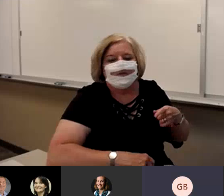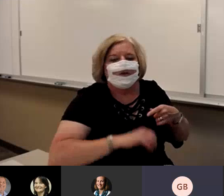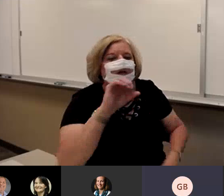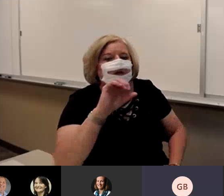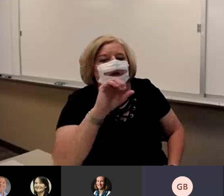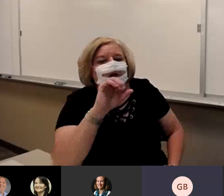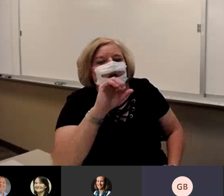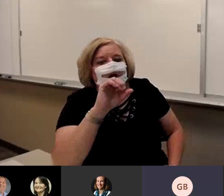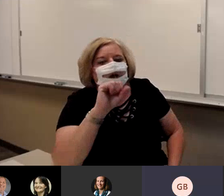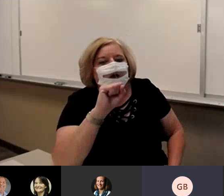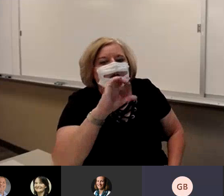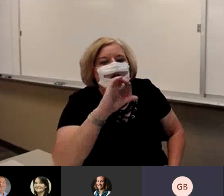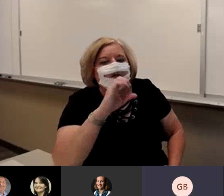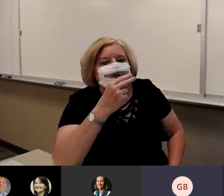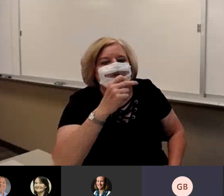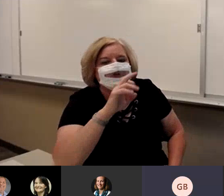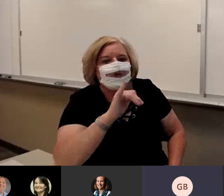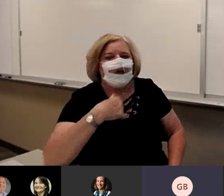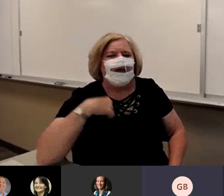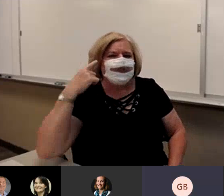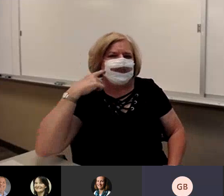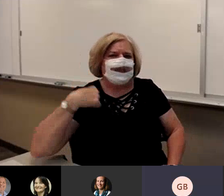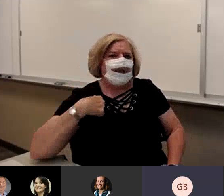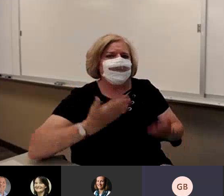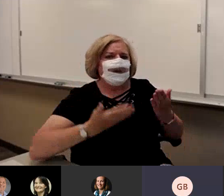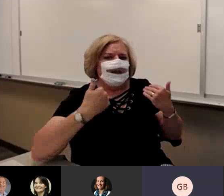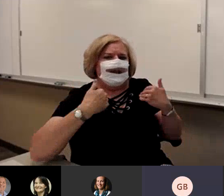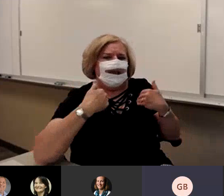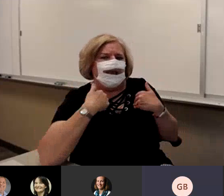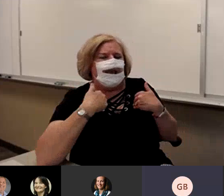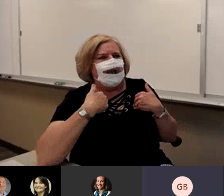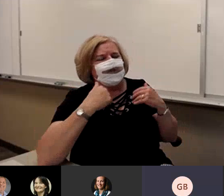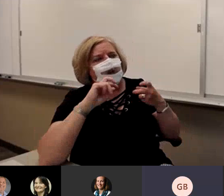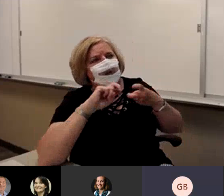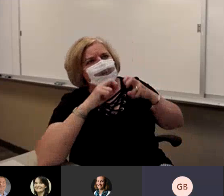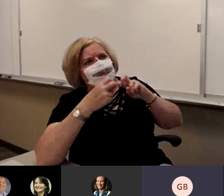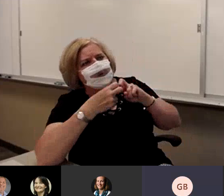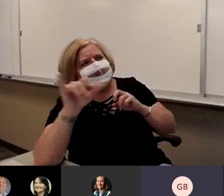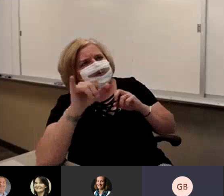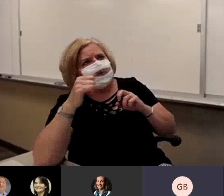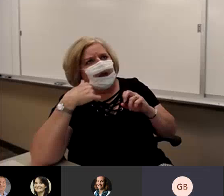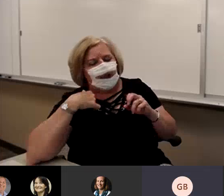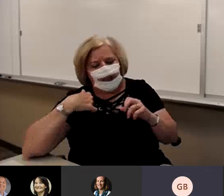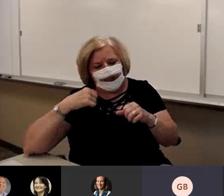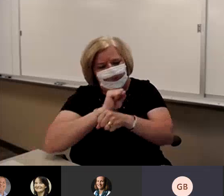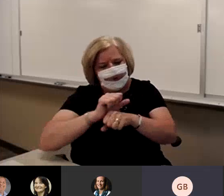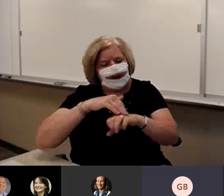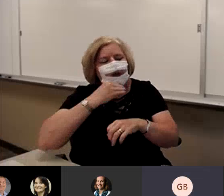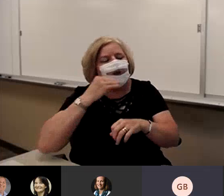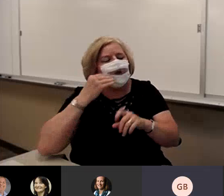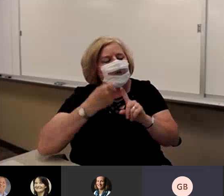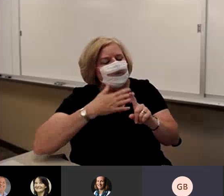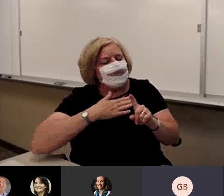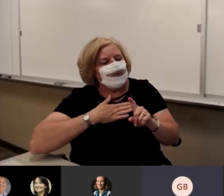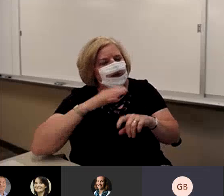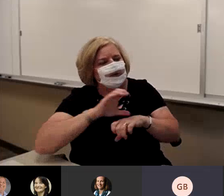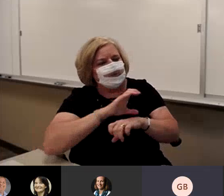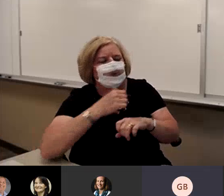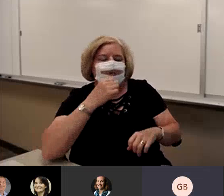think that I might have some issues too, because I'm on the computer that I took home to do work from home. Mm-hmm. So I don't have Outlook